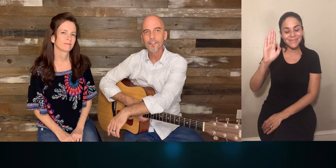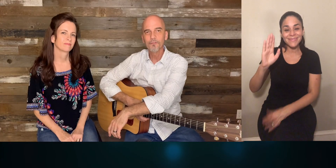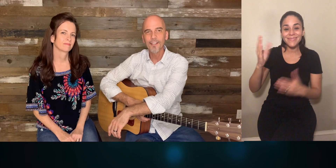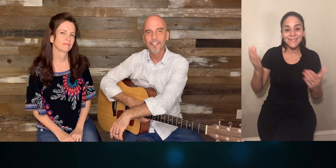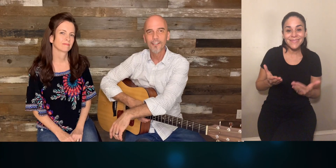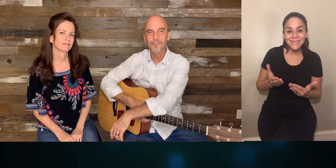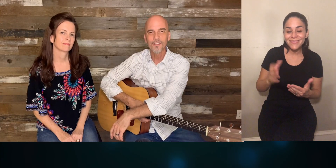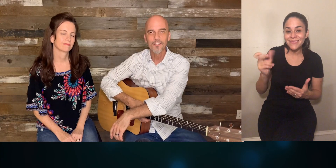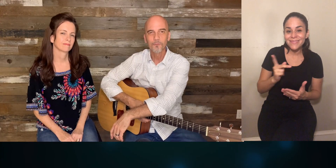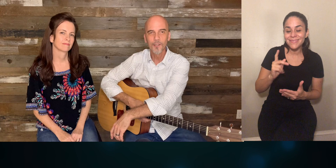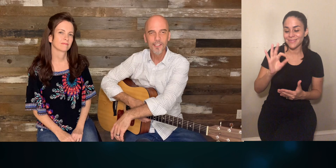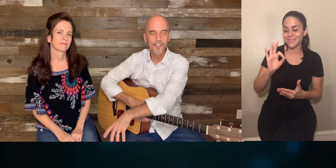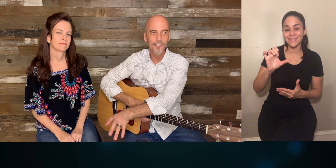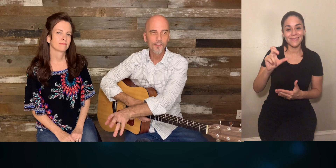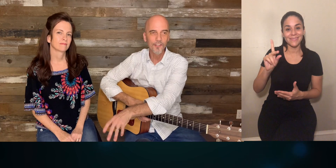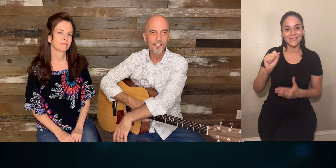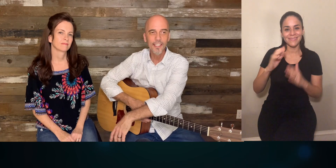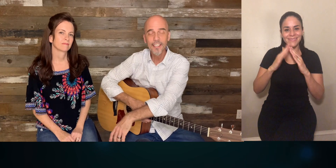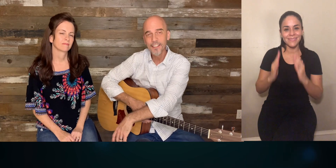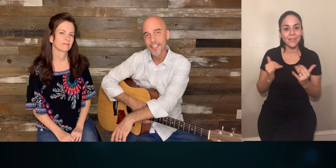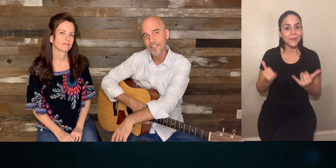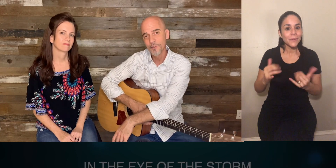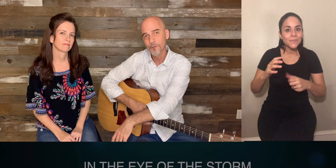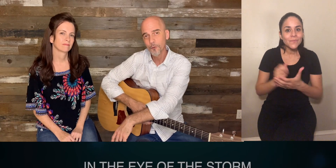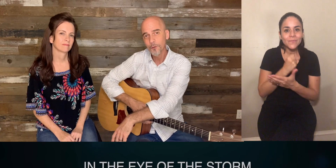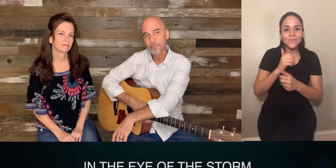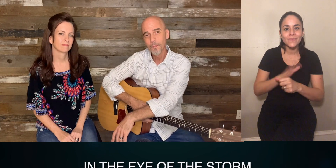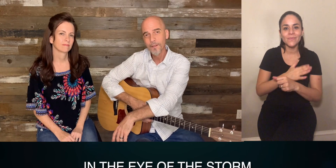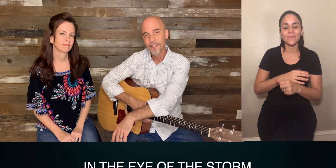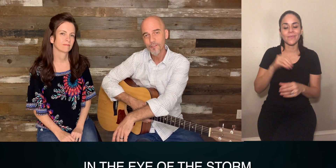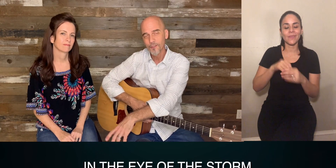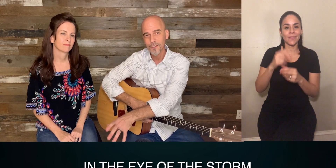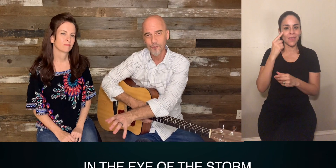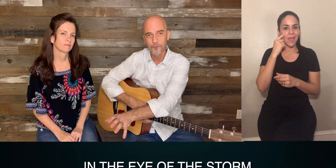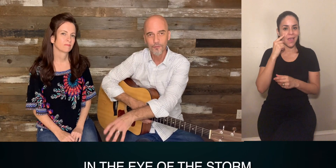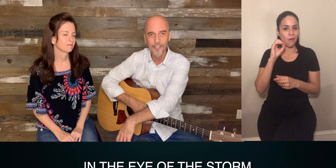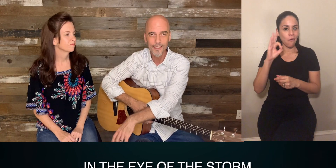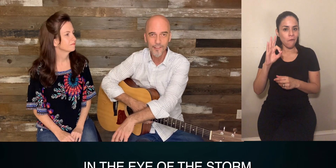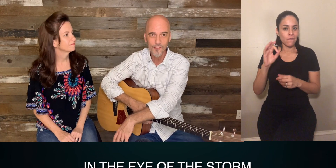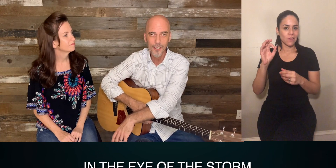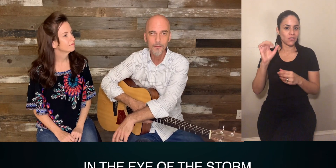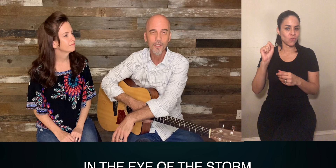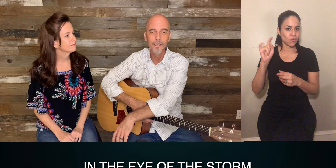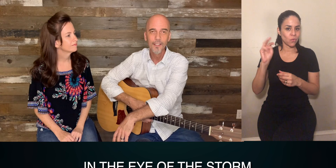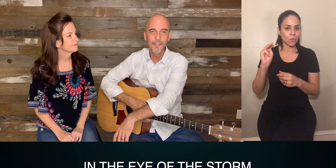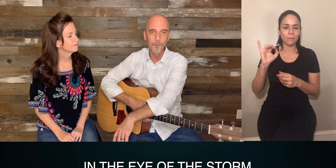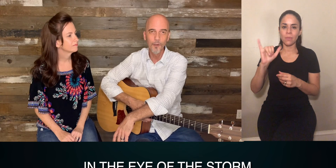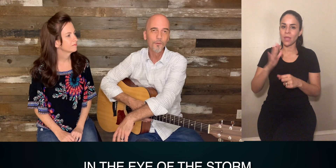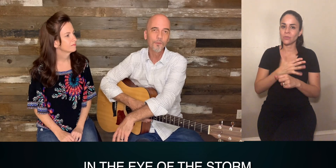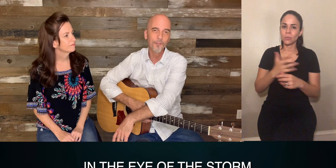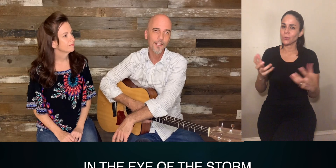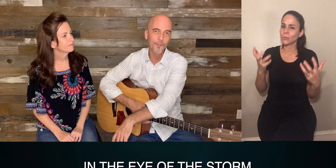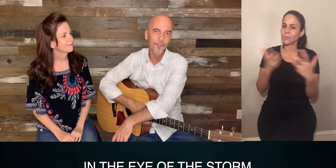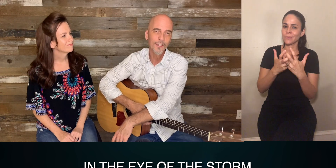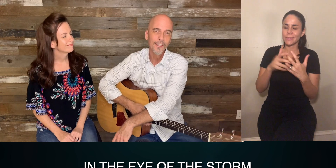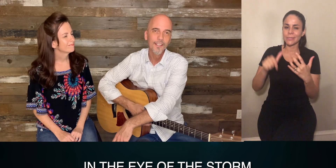Welcome you back to the Fleck House. We're gonna go ahead and sing In the Eye of the Storm. And it's a song that's so fitting in this time that we're going